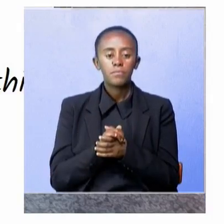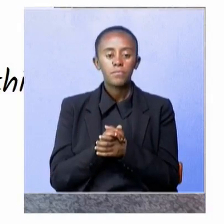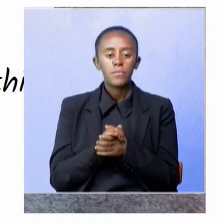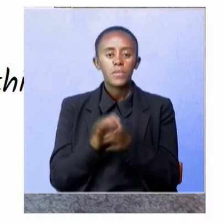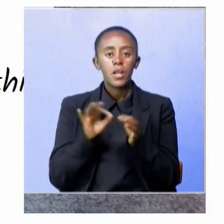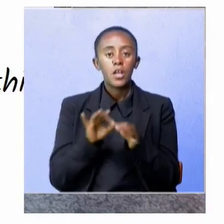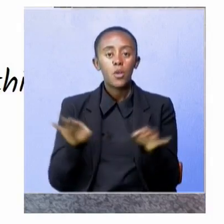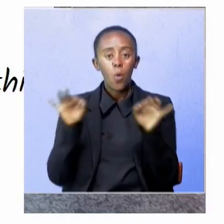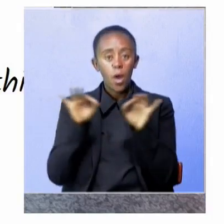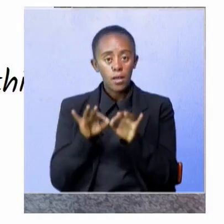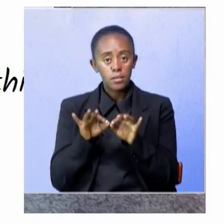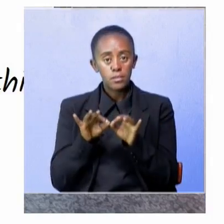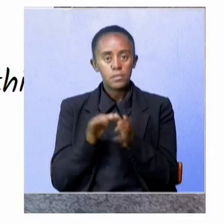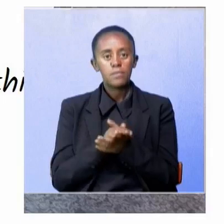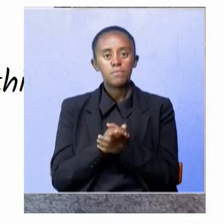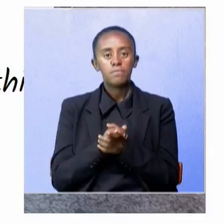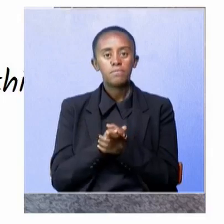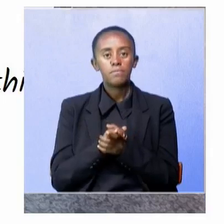requires